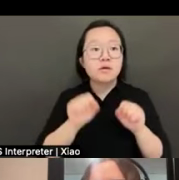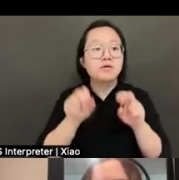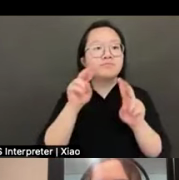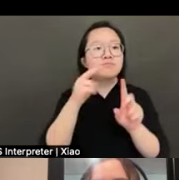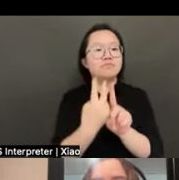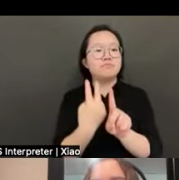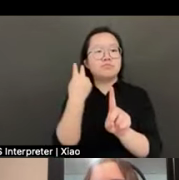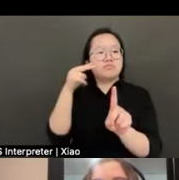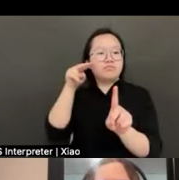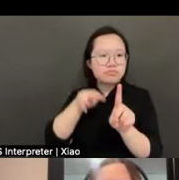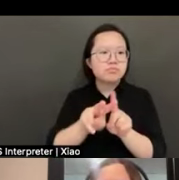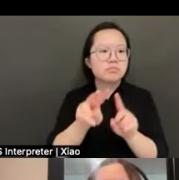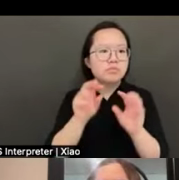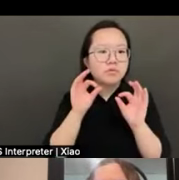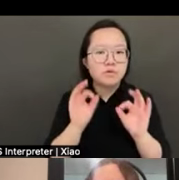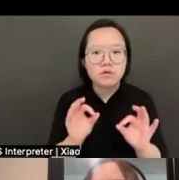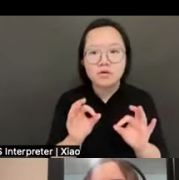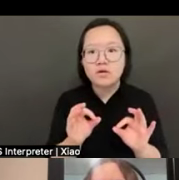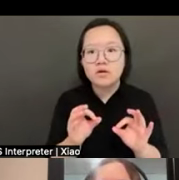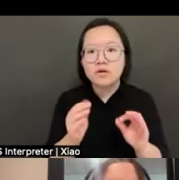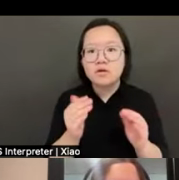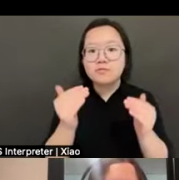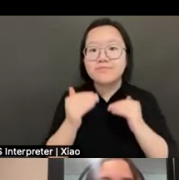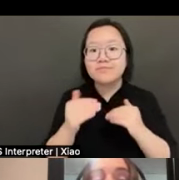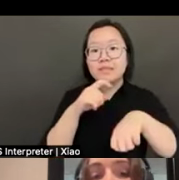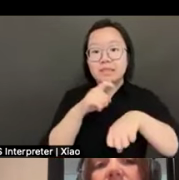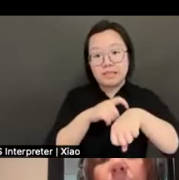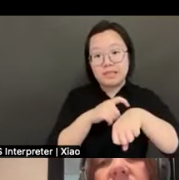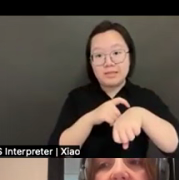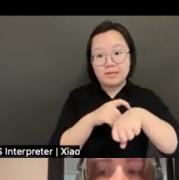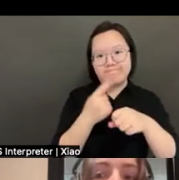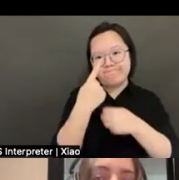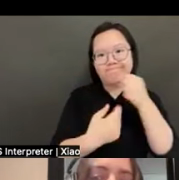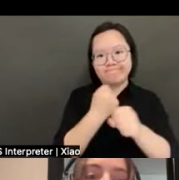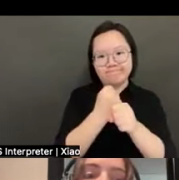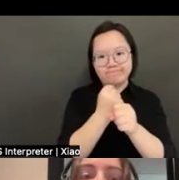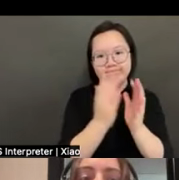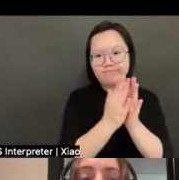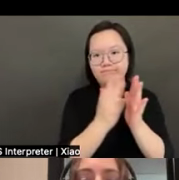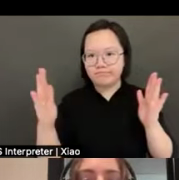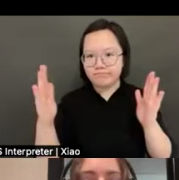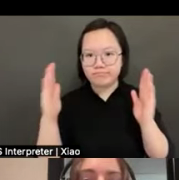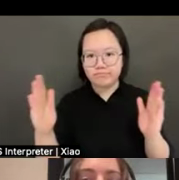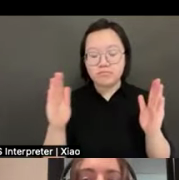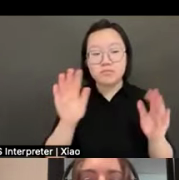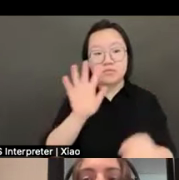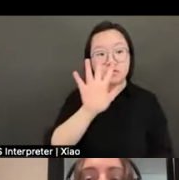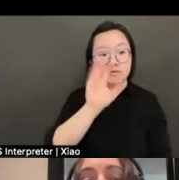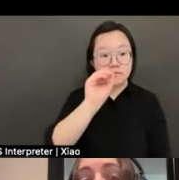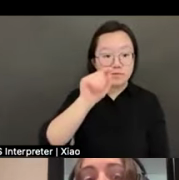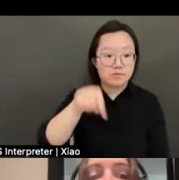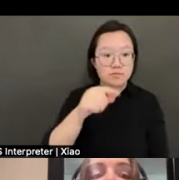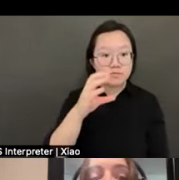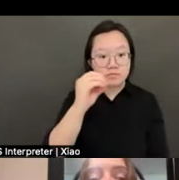the 50,000 euros, and the capacity of your organizations. So this is important again, like please don't overpromise in